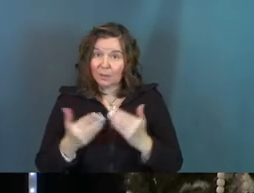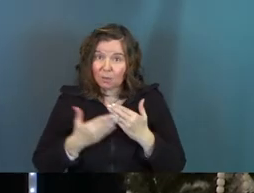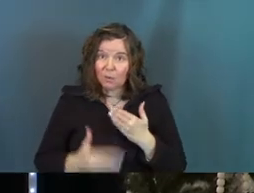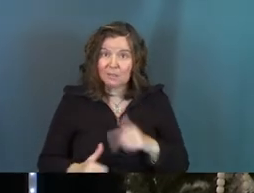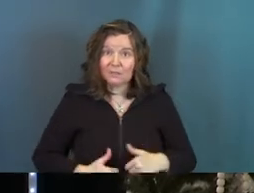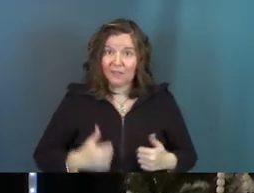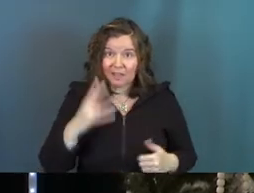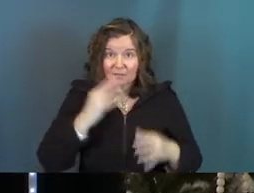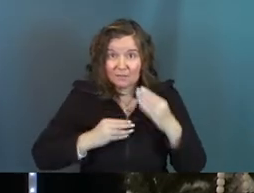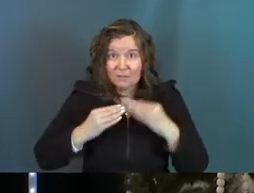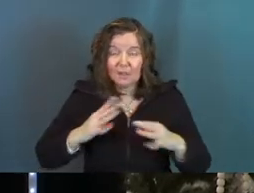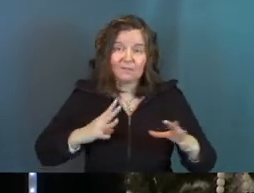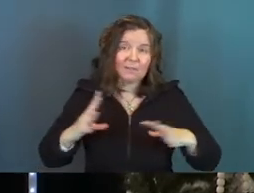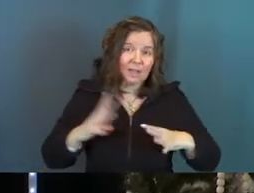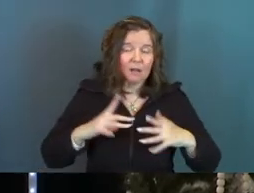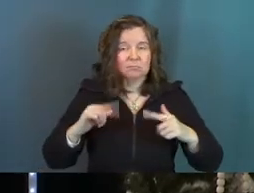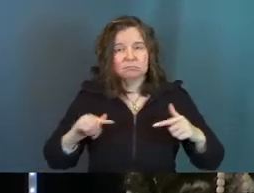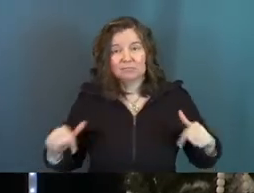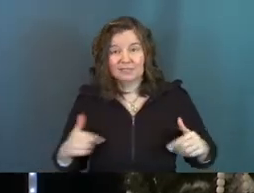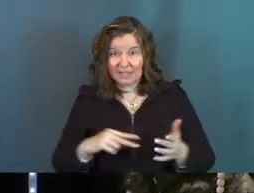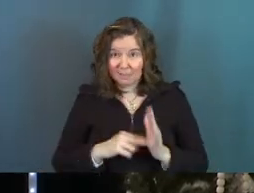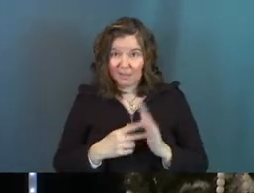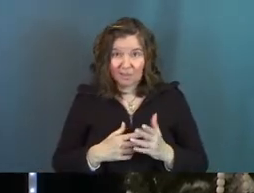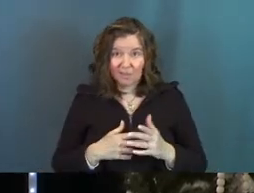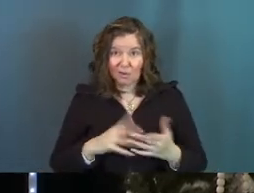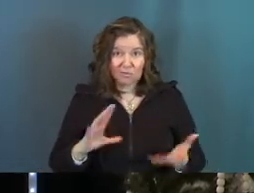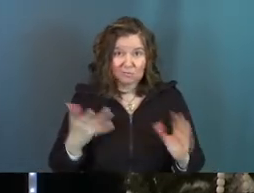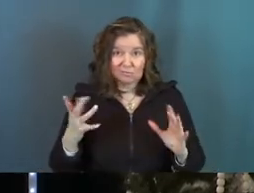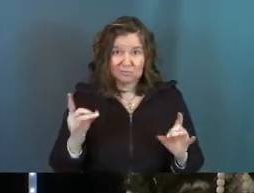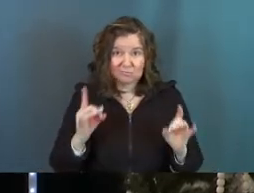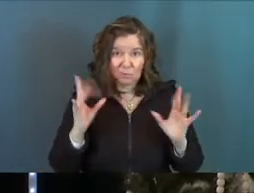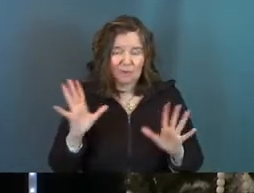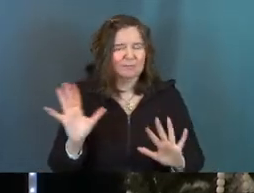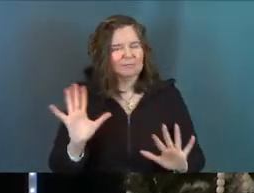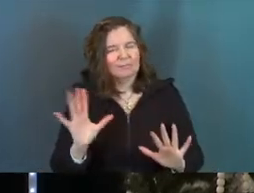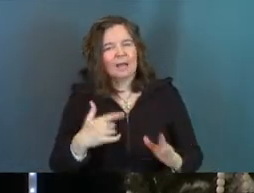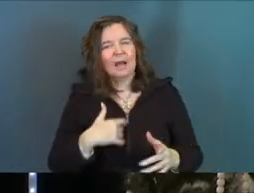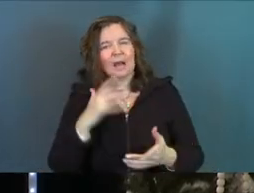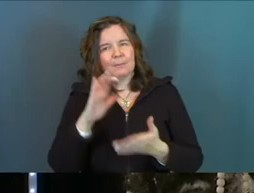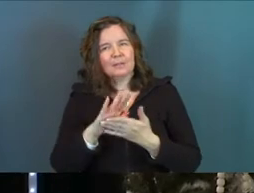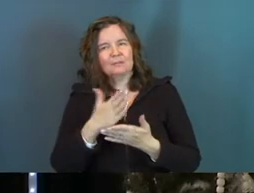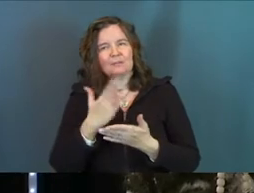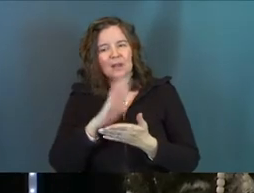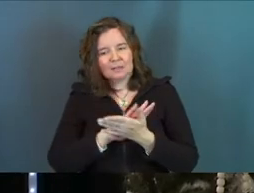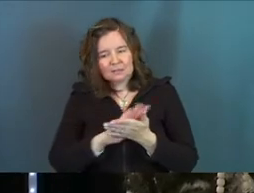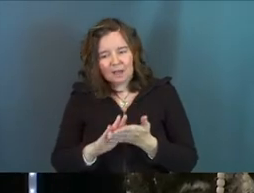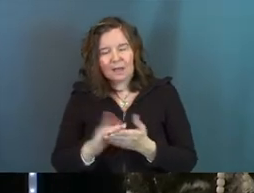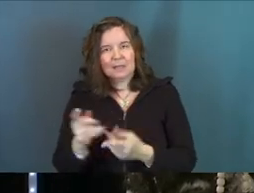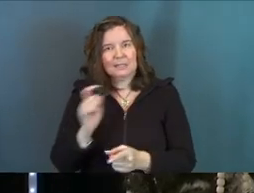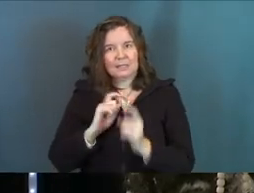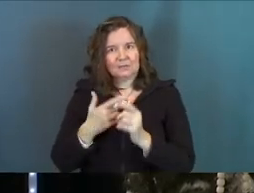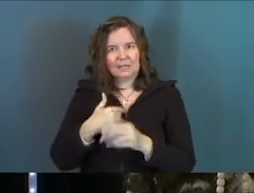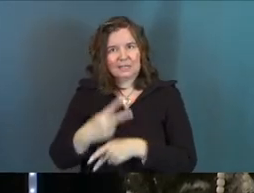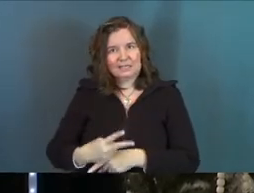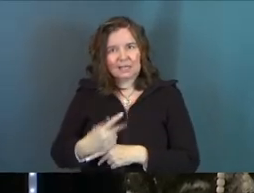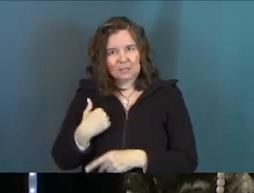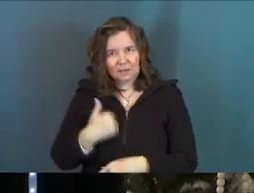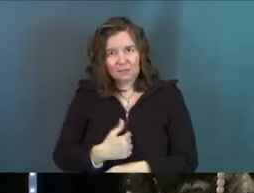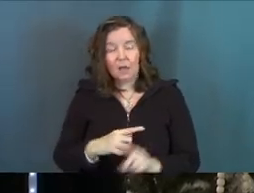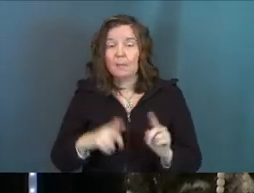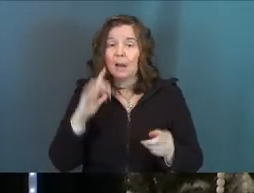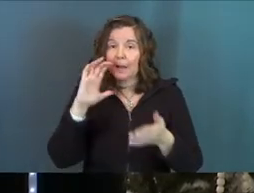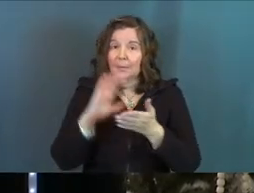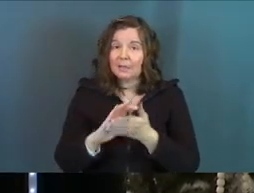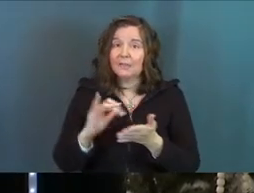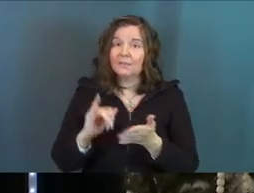rest of our life and our experience and our vacations and all this stuff, does that mean that they're all trash? No, it doesn't mean that. I believe God is kind and generous, and he gives us stuff, and he just takes care of us. But I